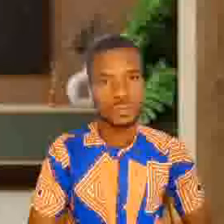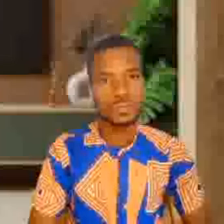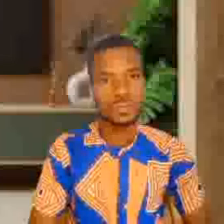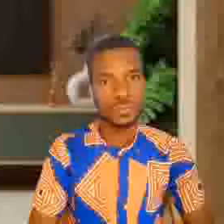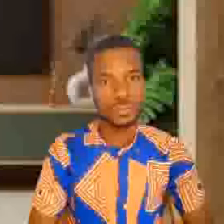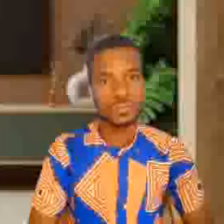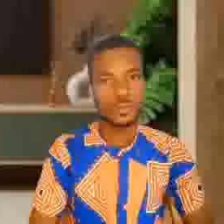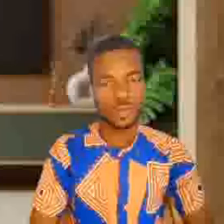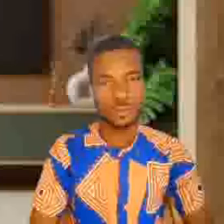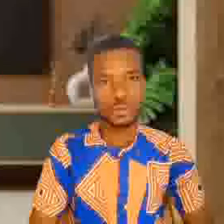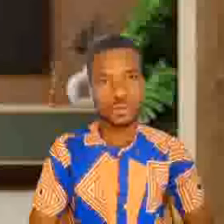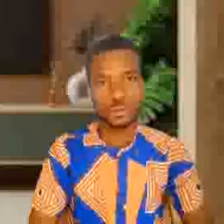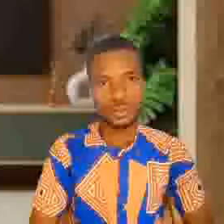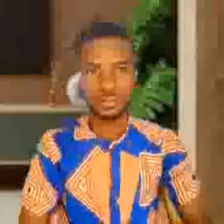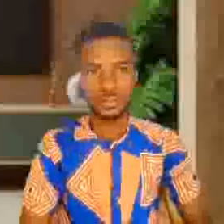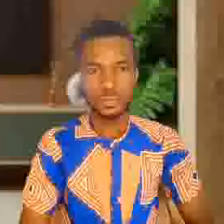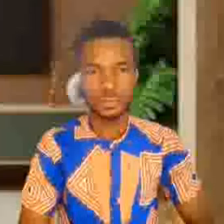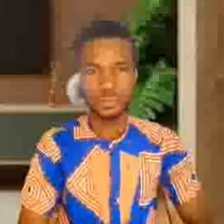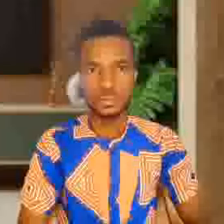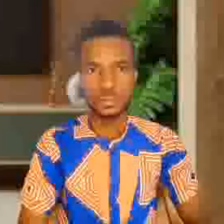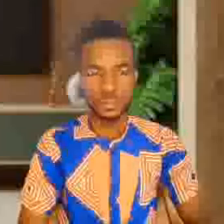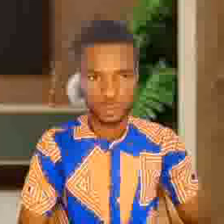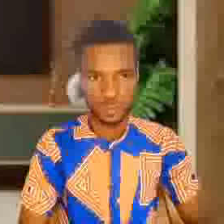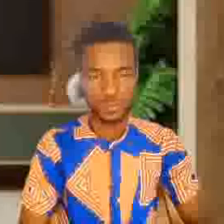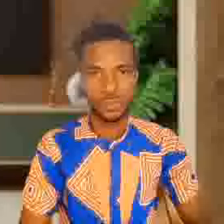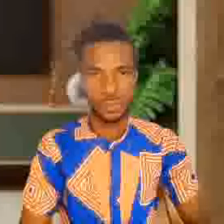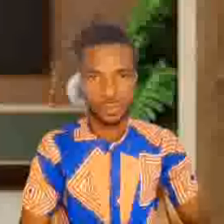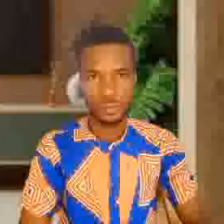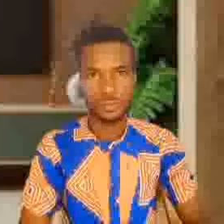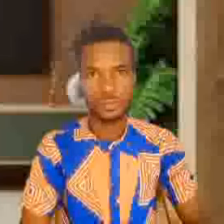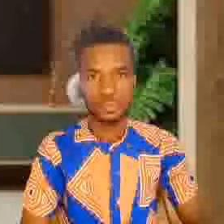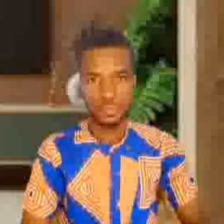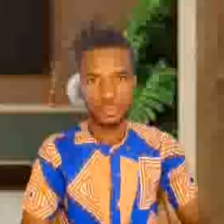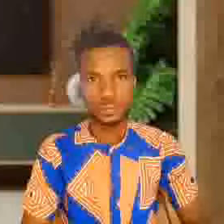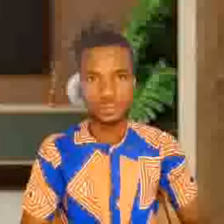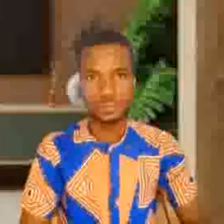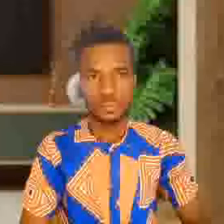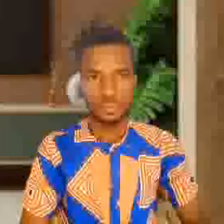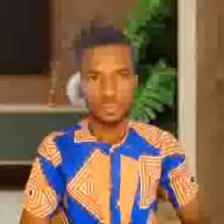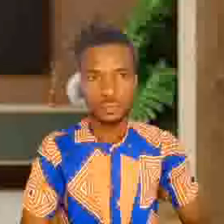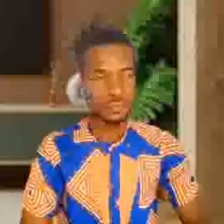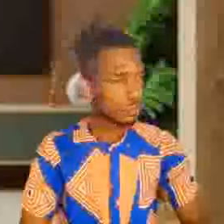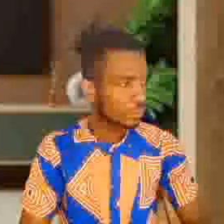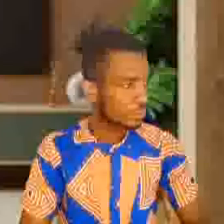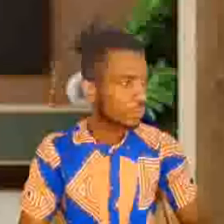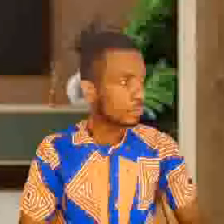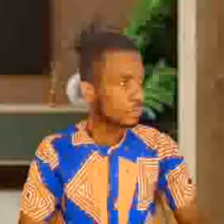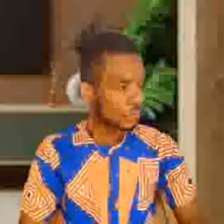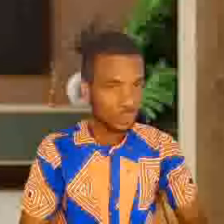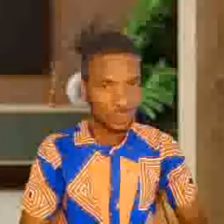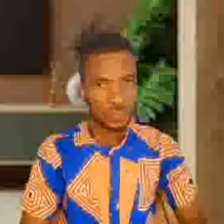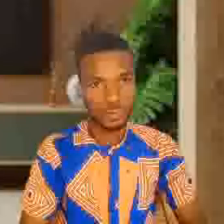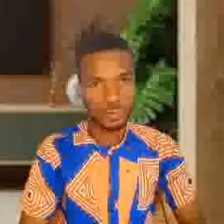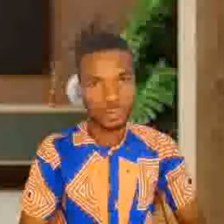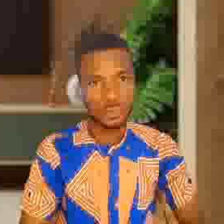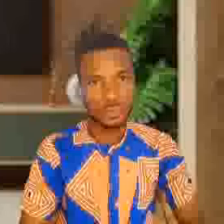I was going into the past and into the future. They were taking me into the past and into the future, into the past and into the future. They left me by